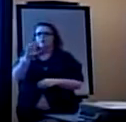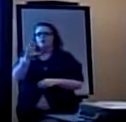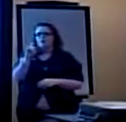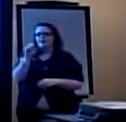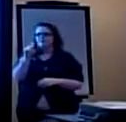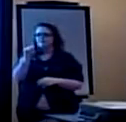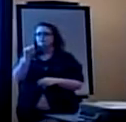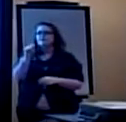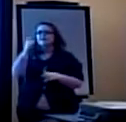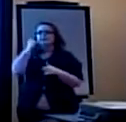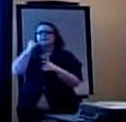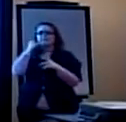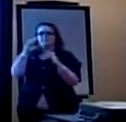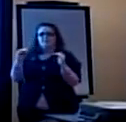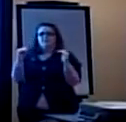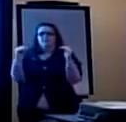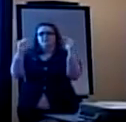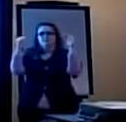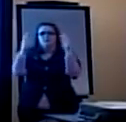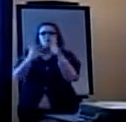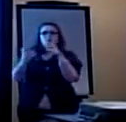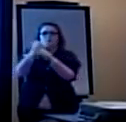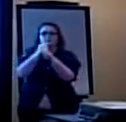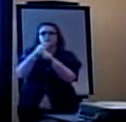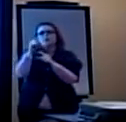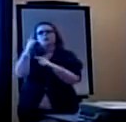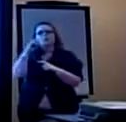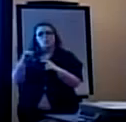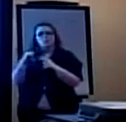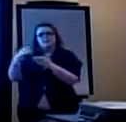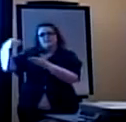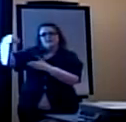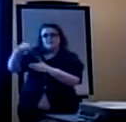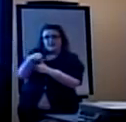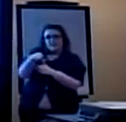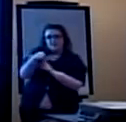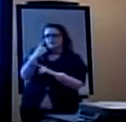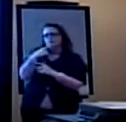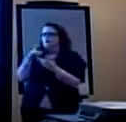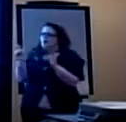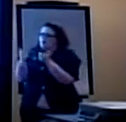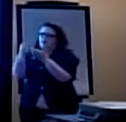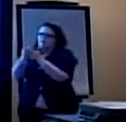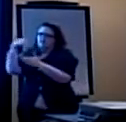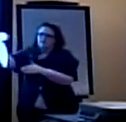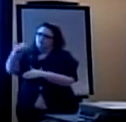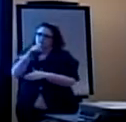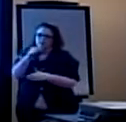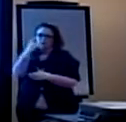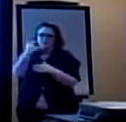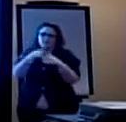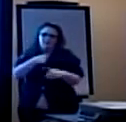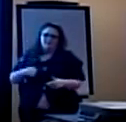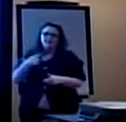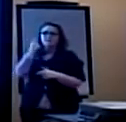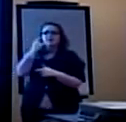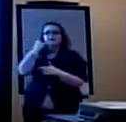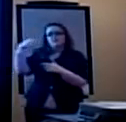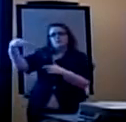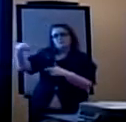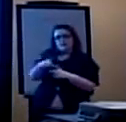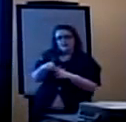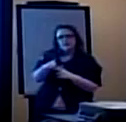things. They pay them to do this. Now it's in China, so they don't pay much. And then they sell that to people. You can buy 250,000 of